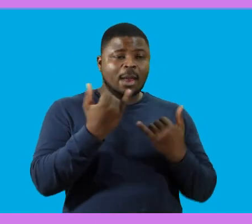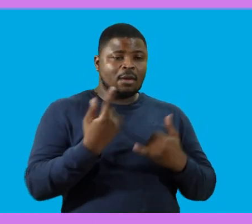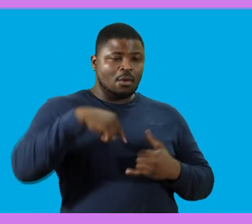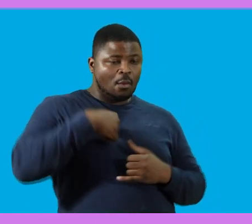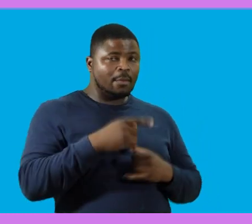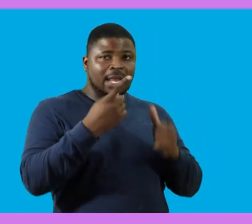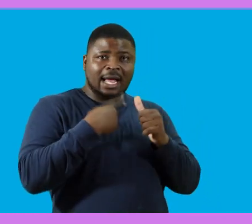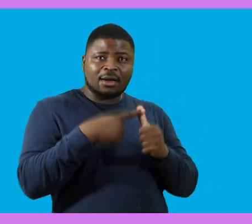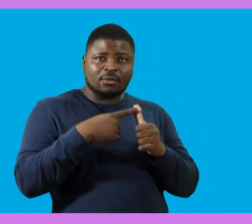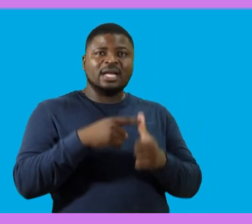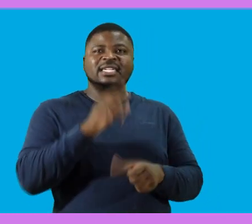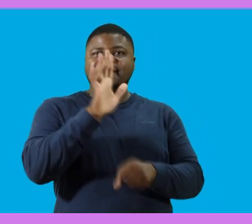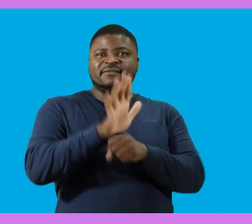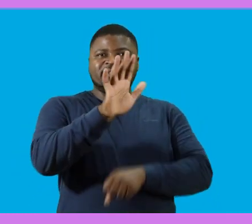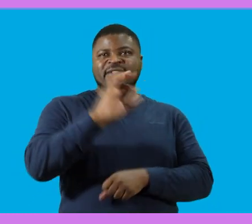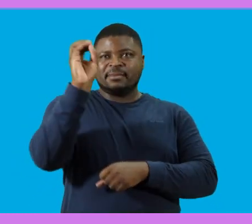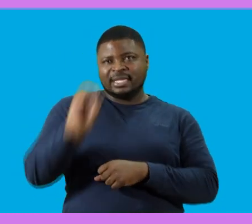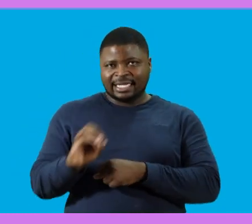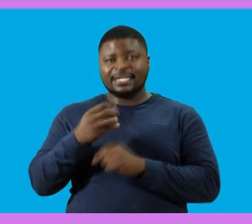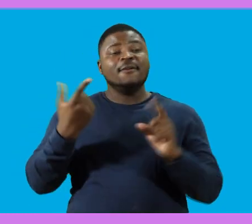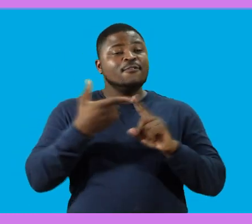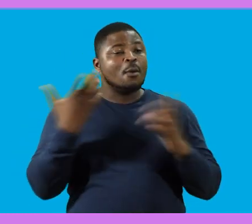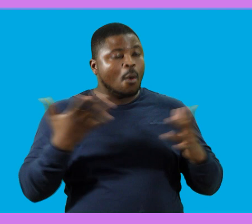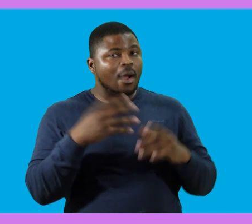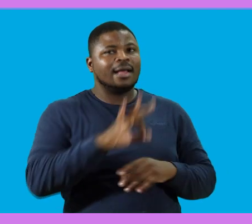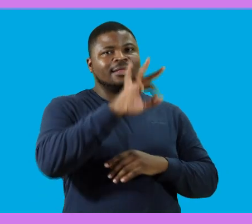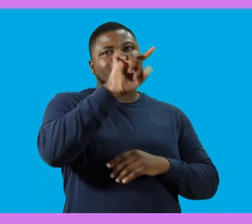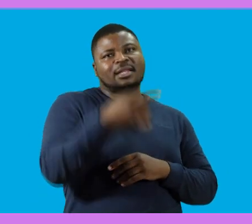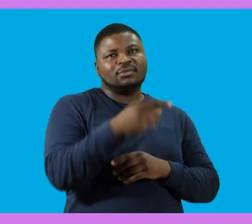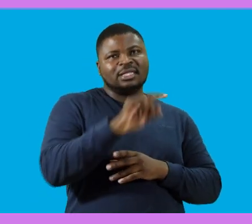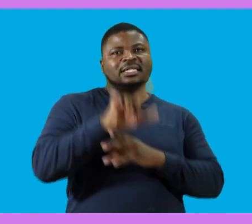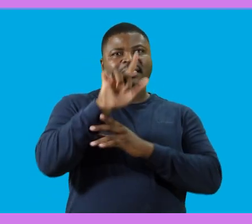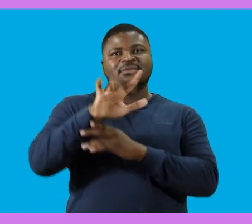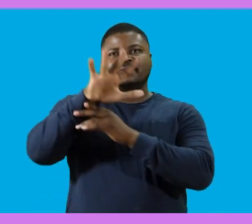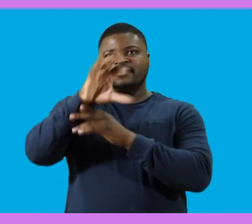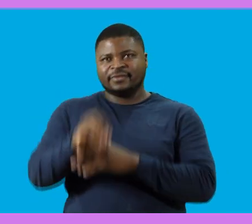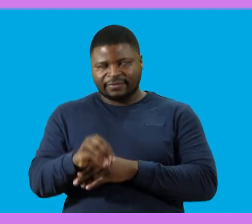So I'm going to calculate 15% of the